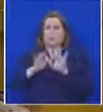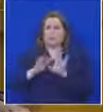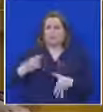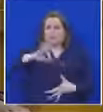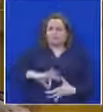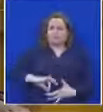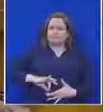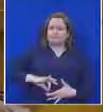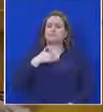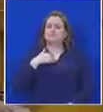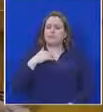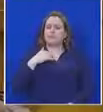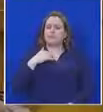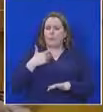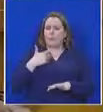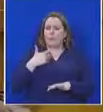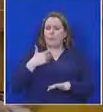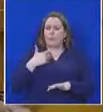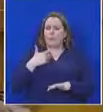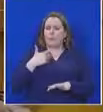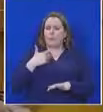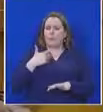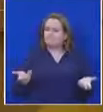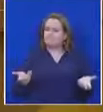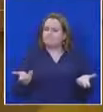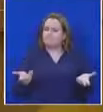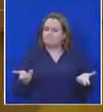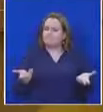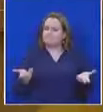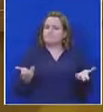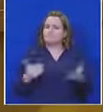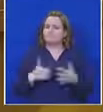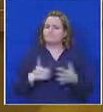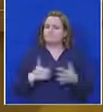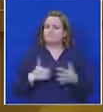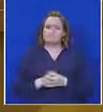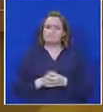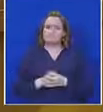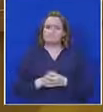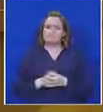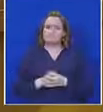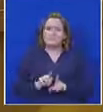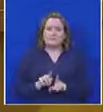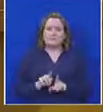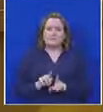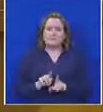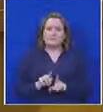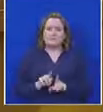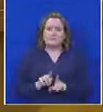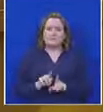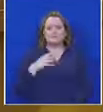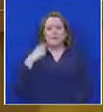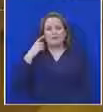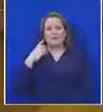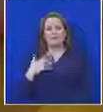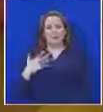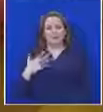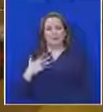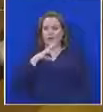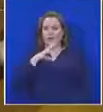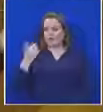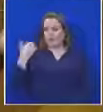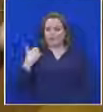take our governance issues forward? So I think those are some of the basic things. And also, don't be arrested that it never happened before, therefore it cannot